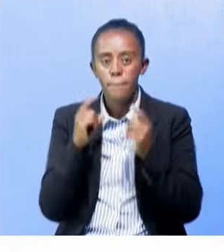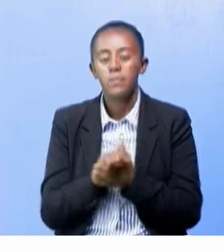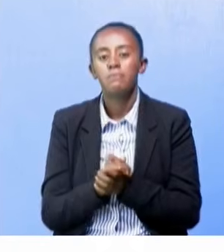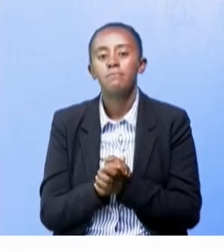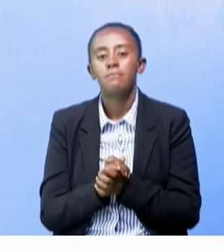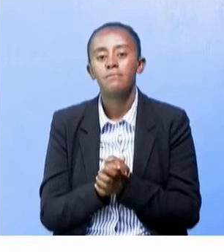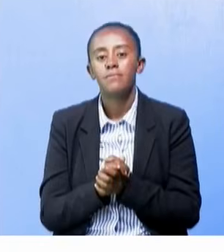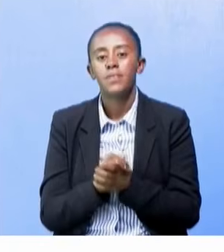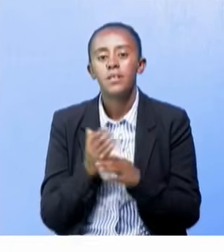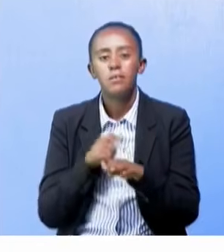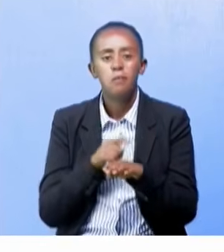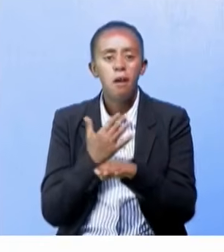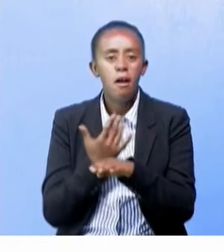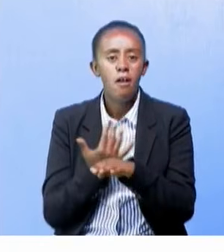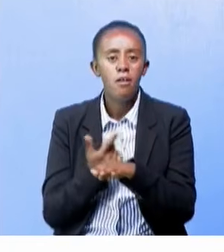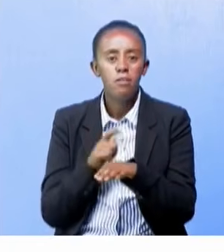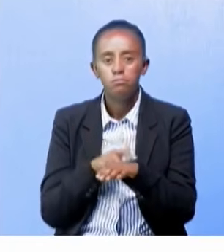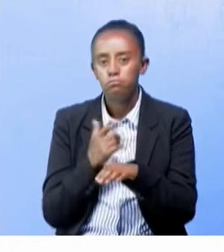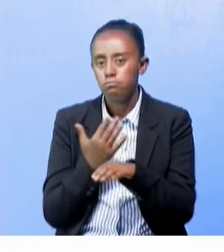woke up